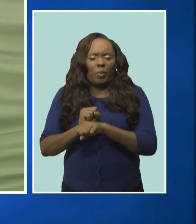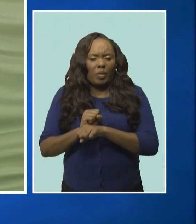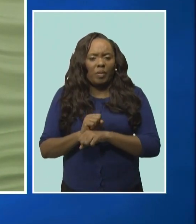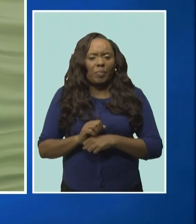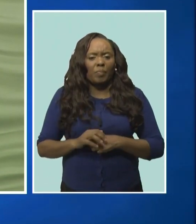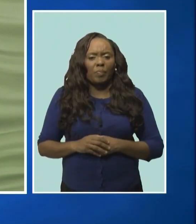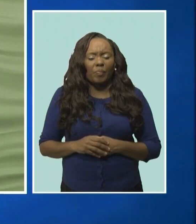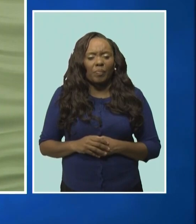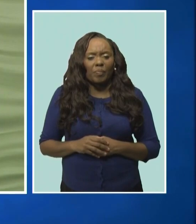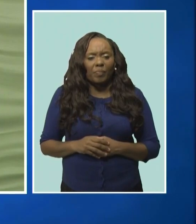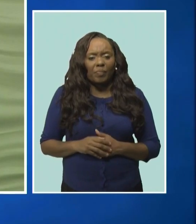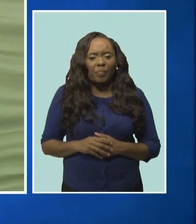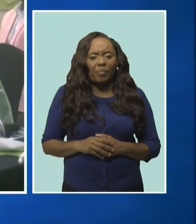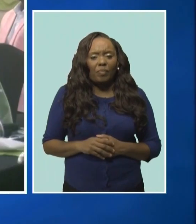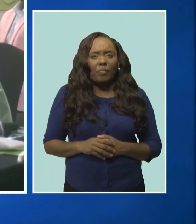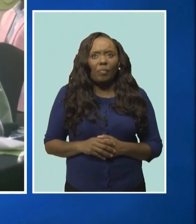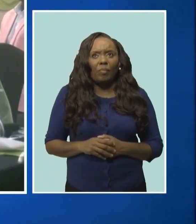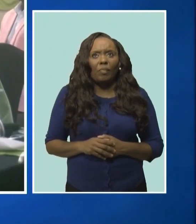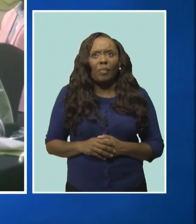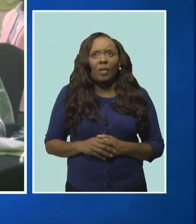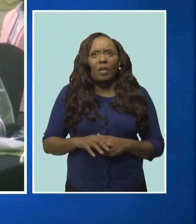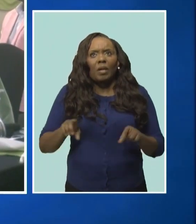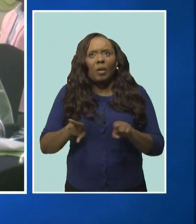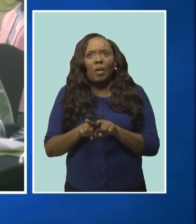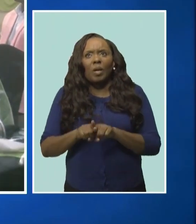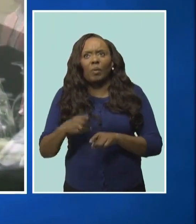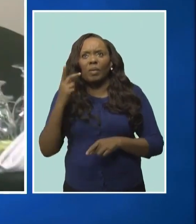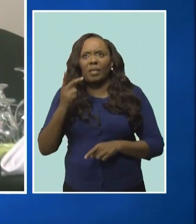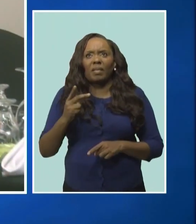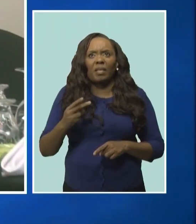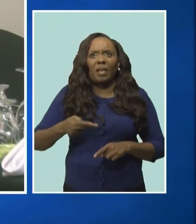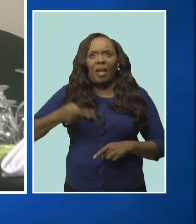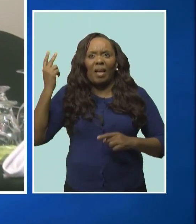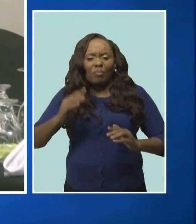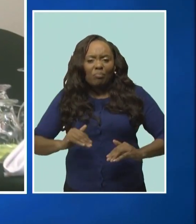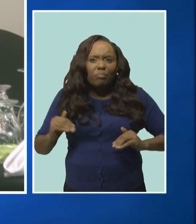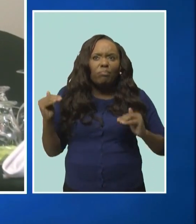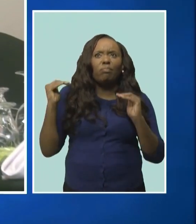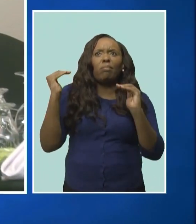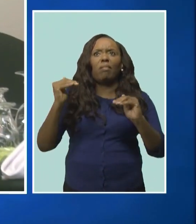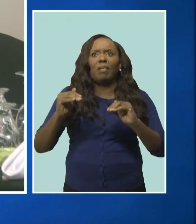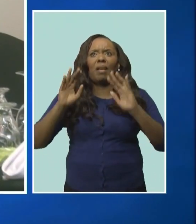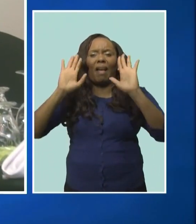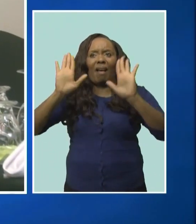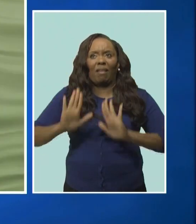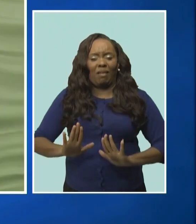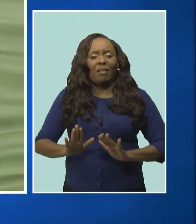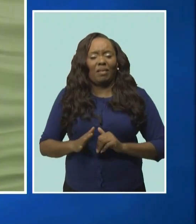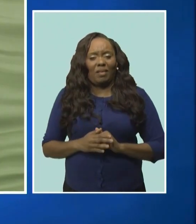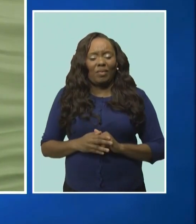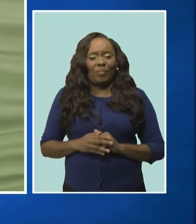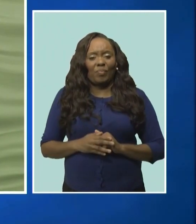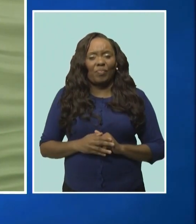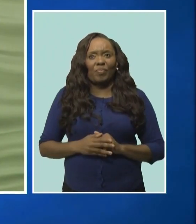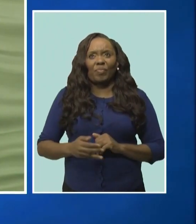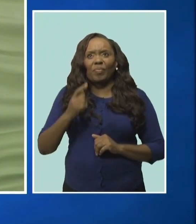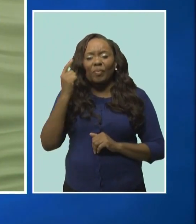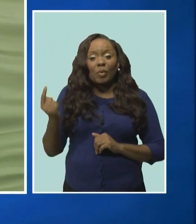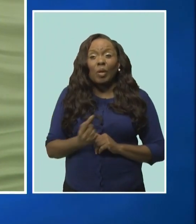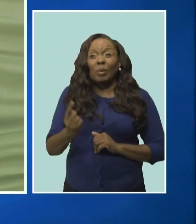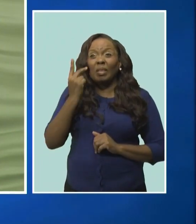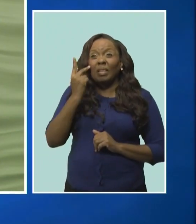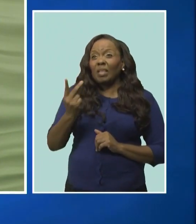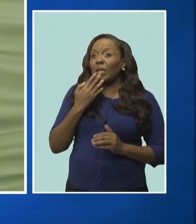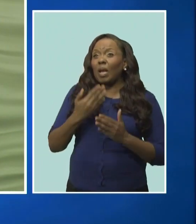always seen high standards and excellence. I have always seen a